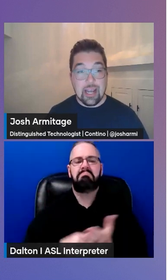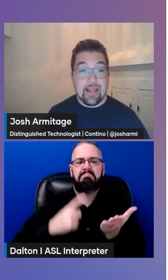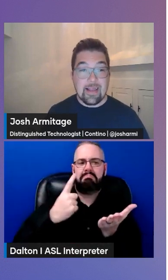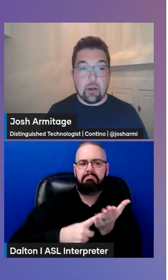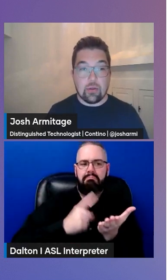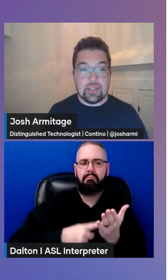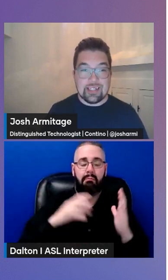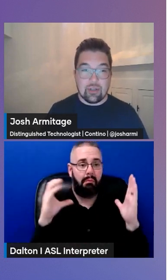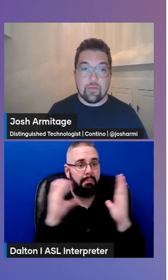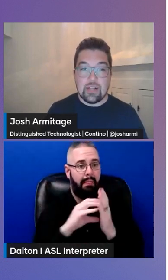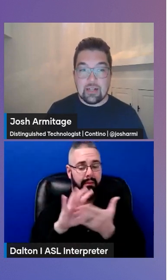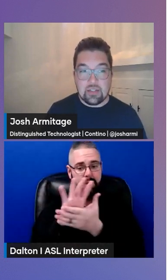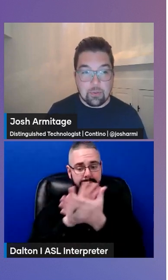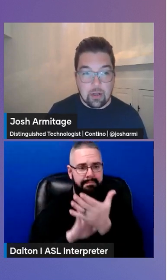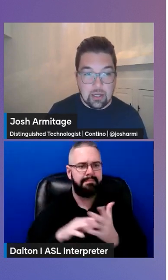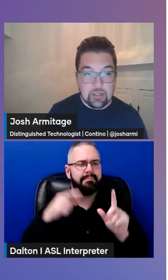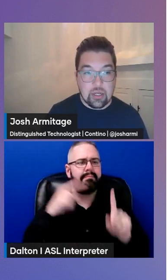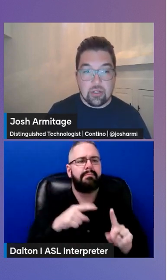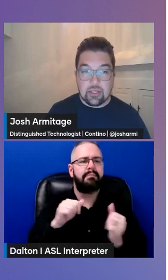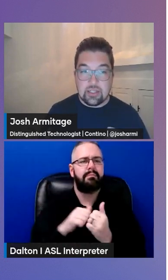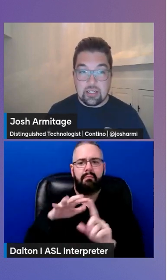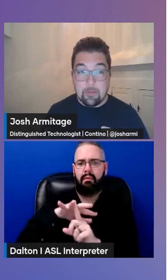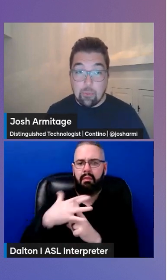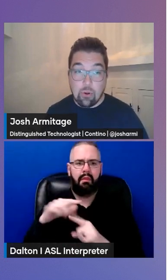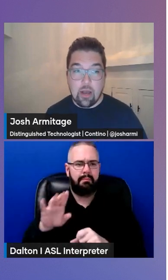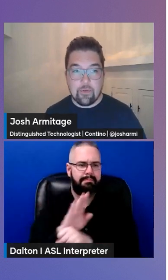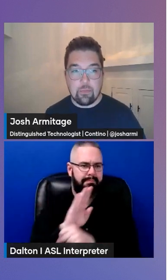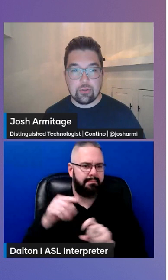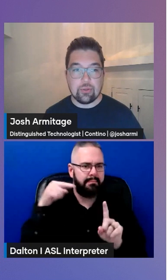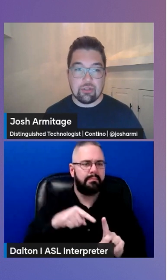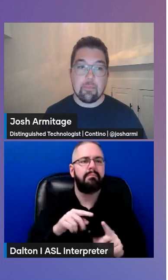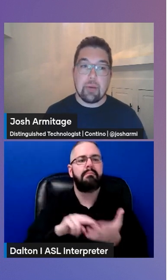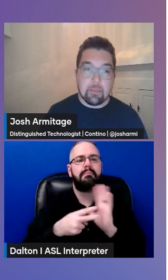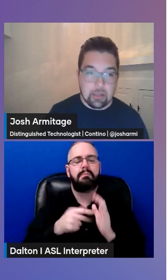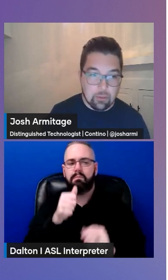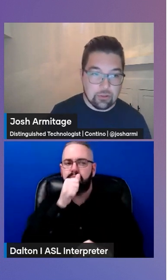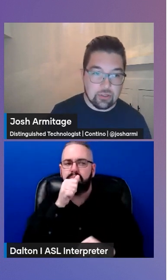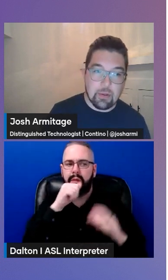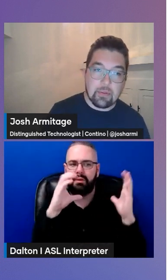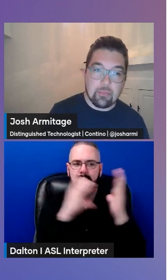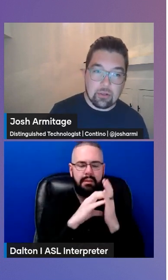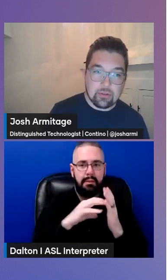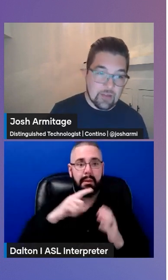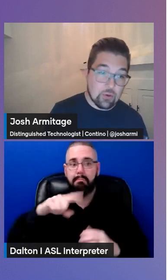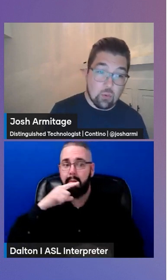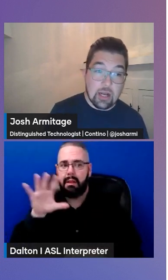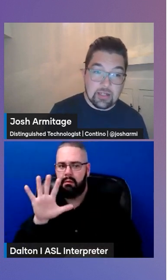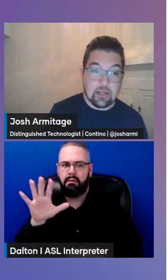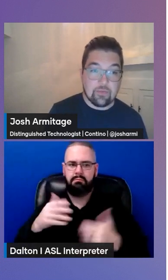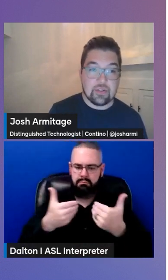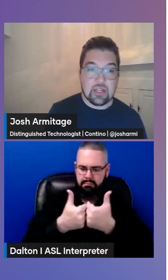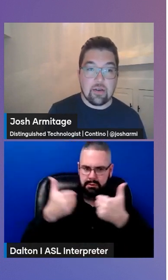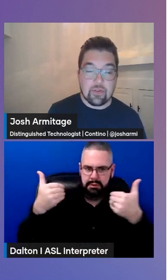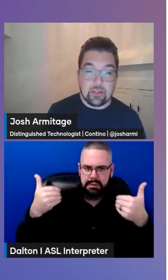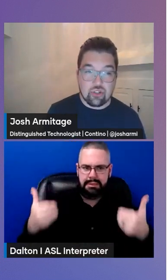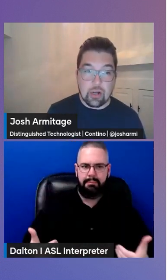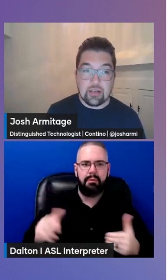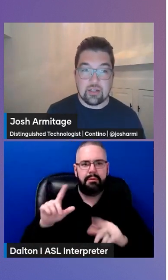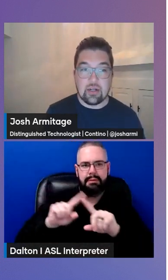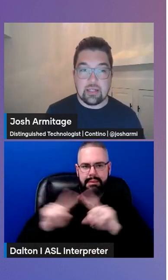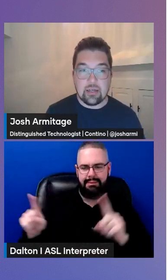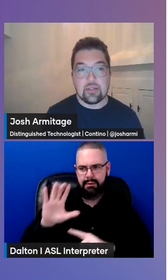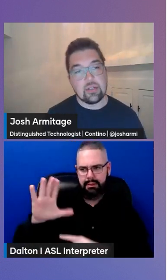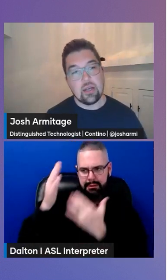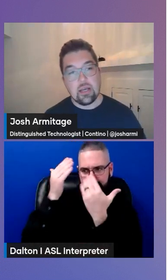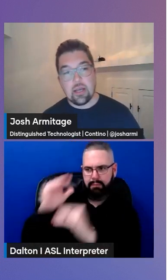design in the context of an enterprise. So this is private modules, not public modules. Public modules have quite a different set of constraints